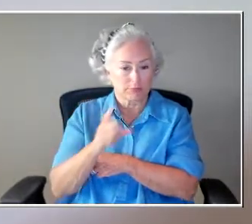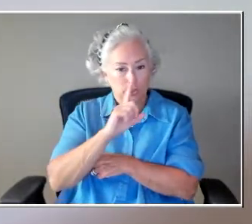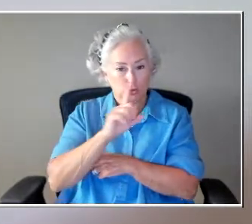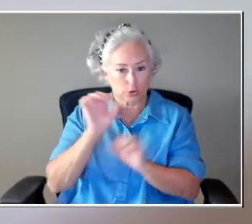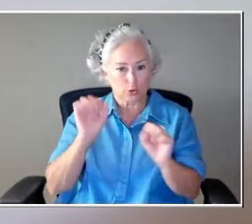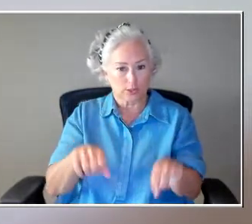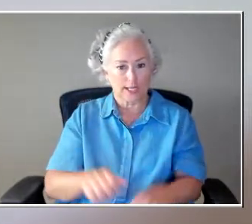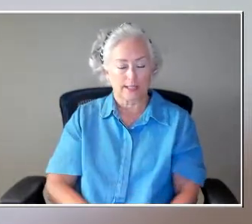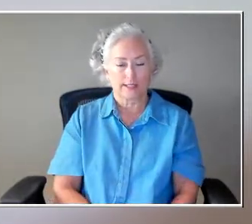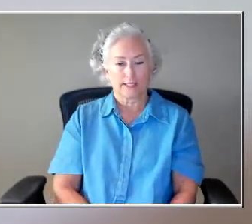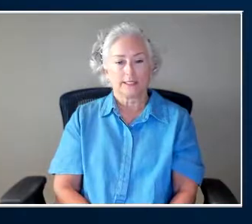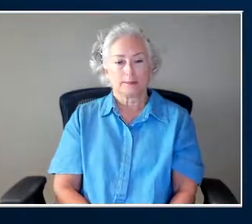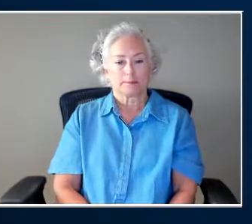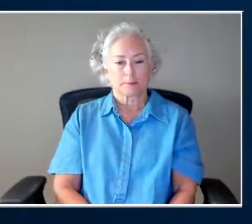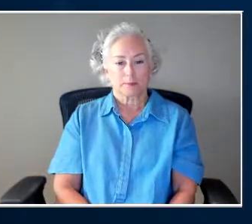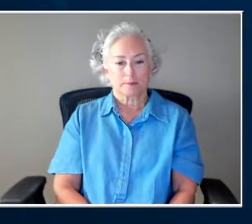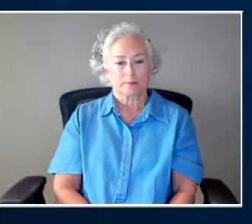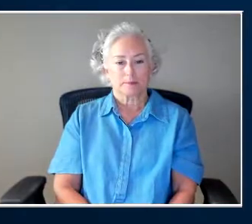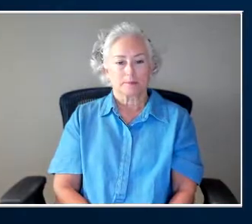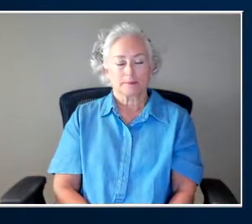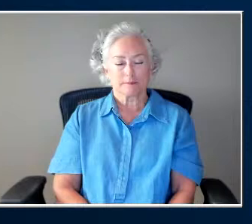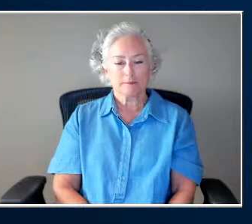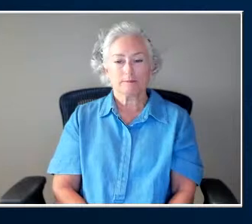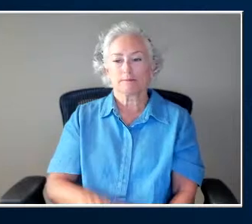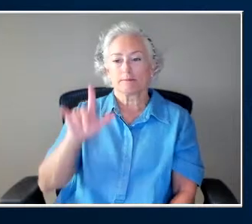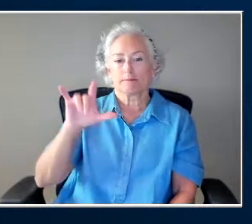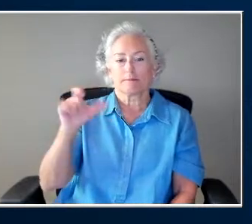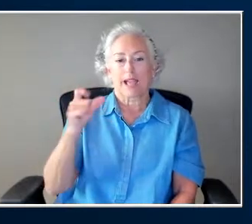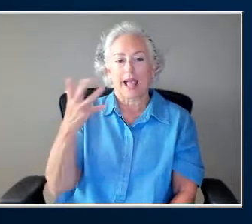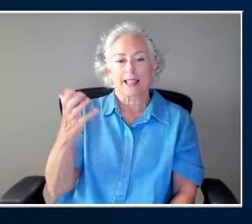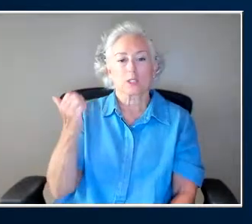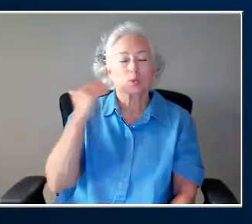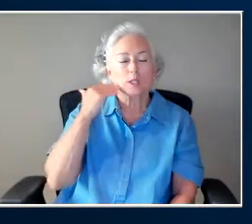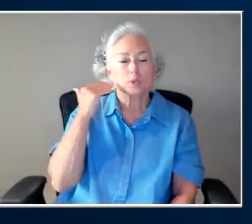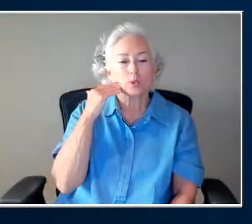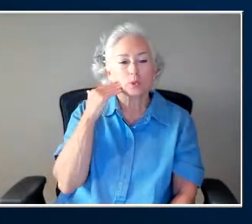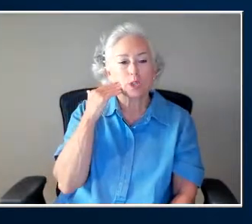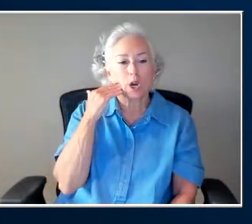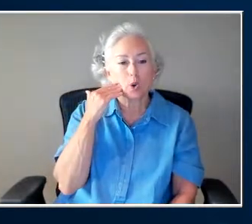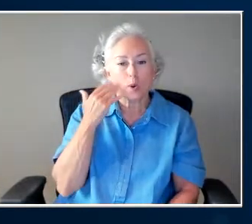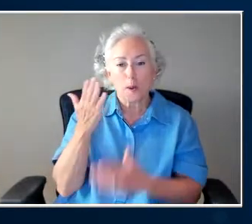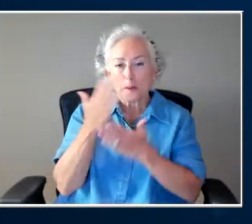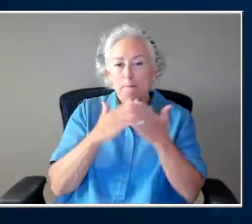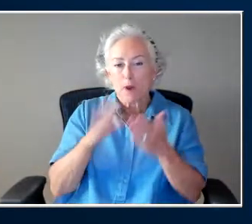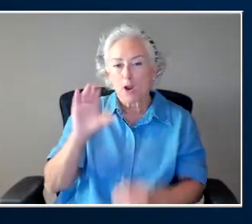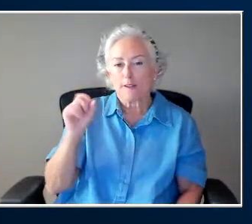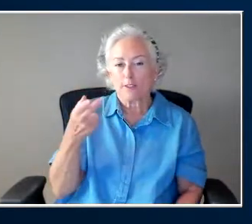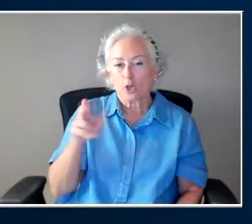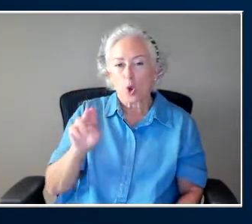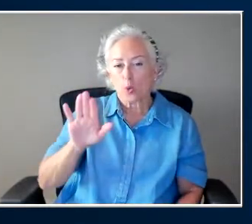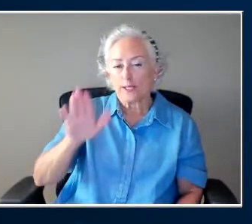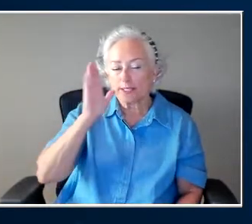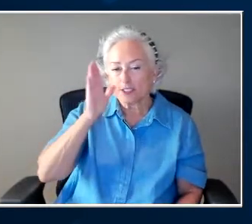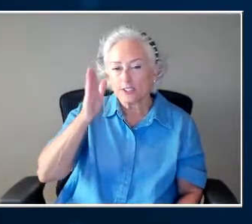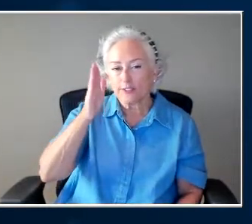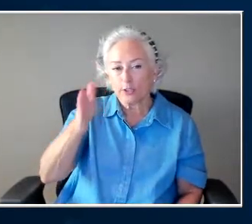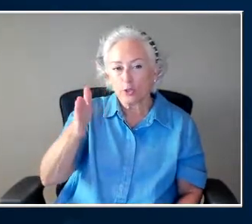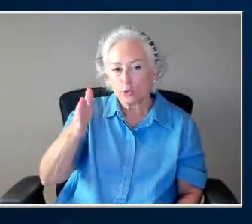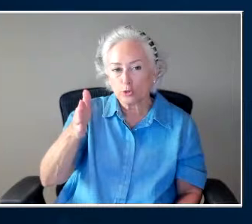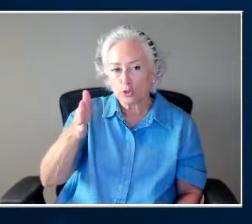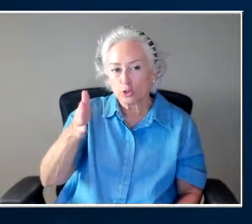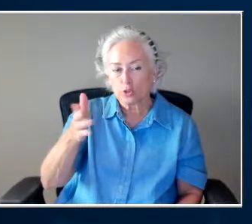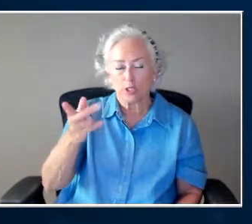here for. So, Alex wants to know, is part of Cohen's future, is there any